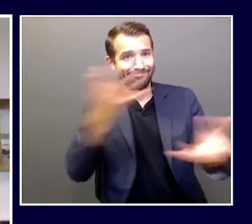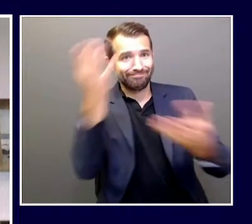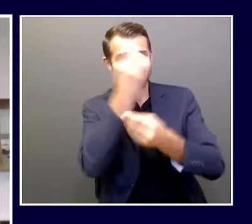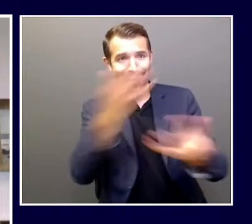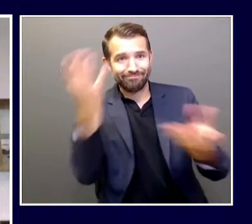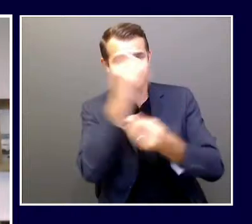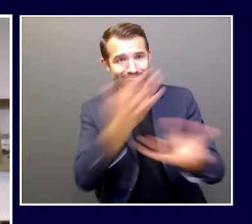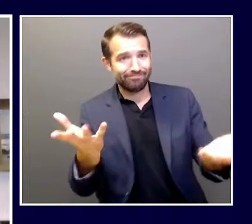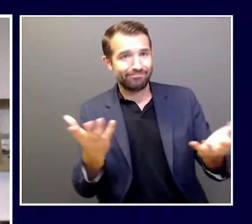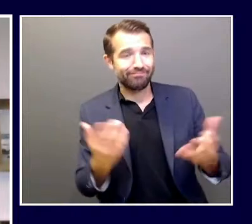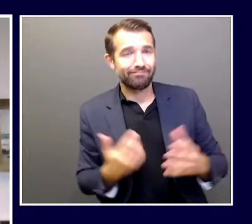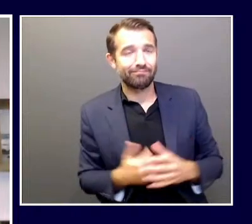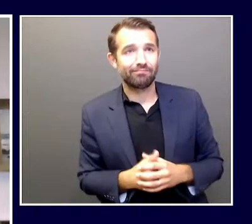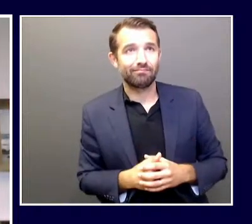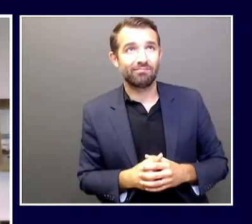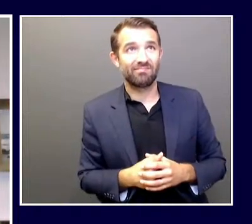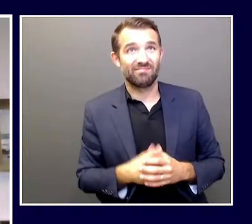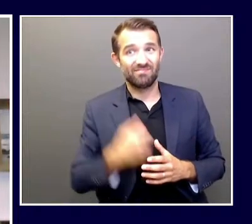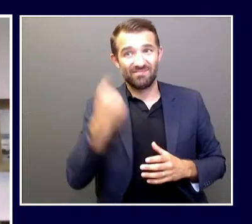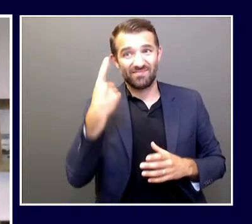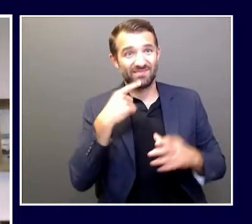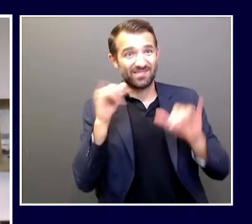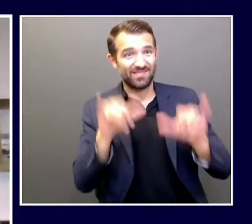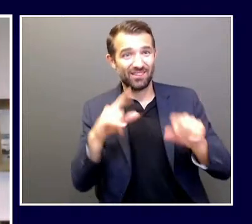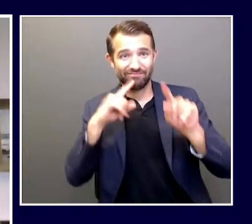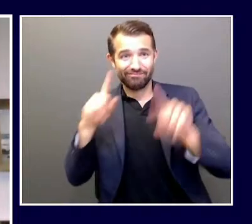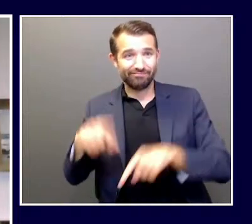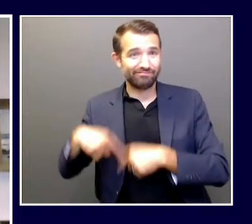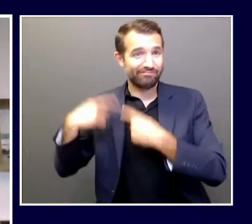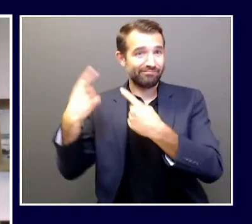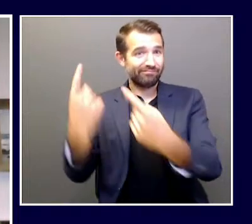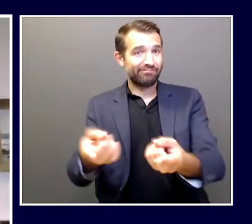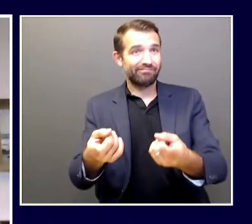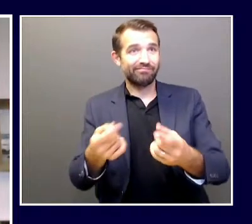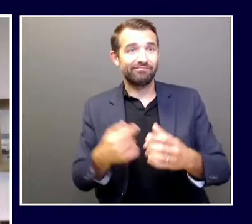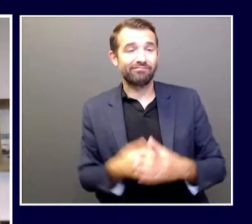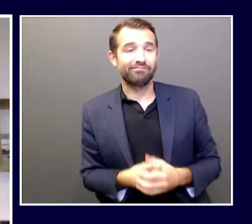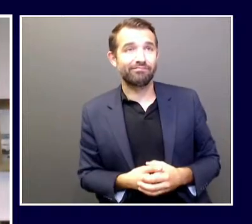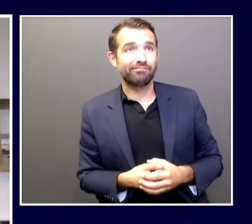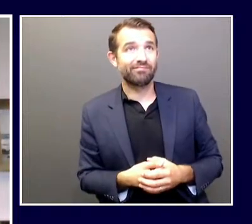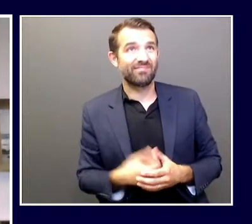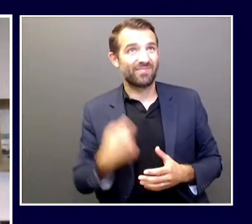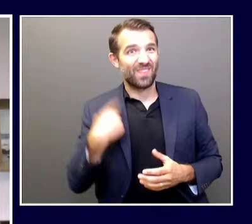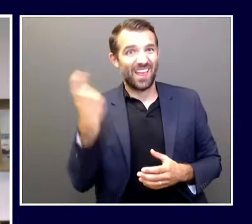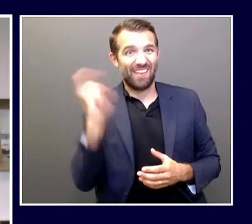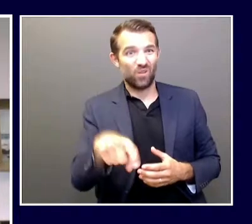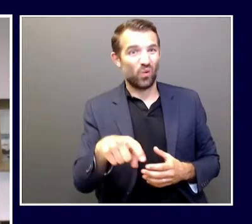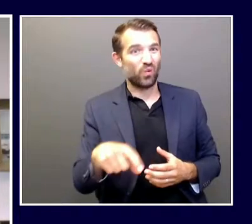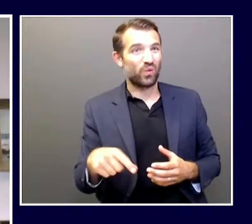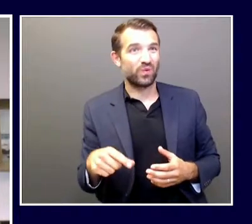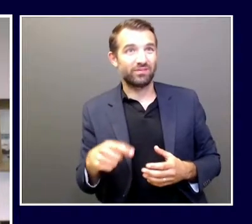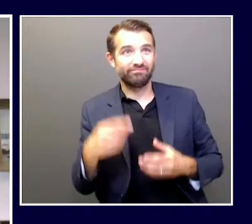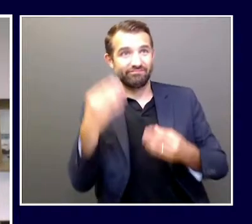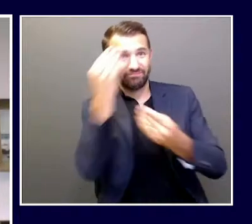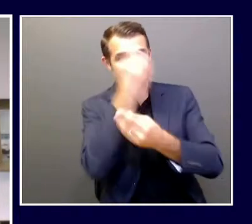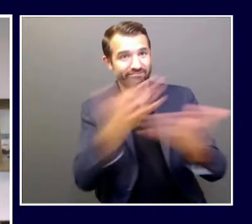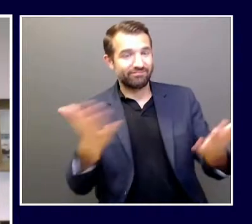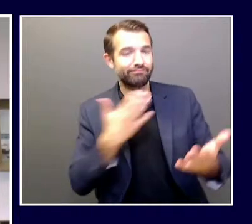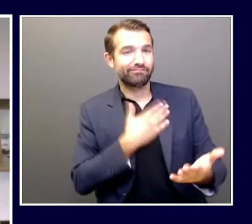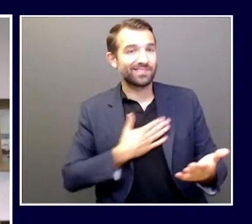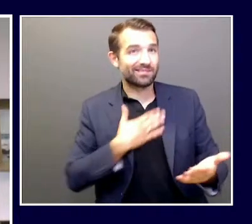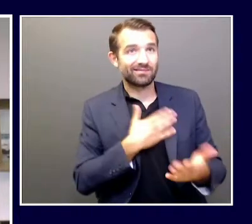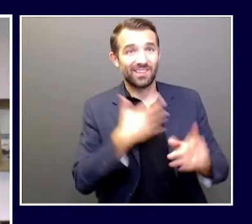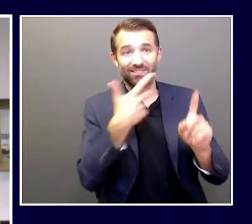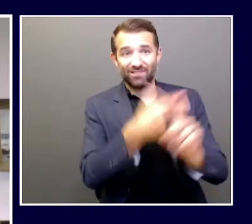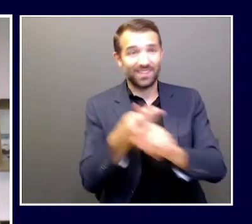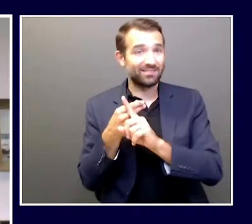didn't at least once ask everyone who hasn't been vaccinated to go out there and get vaccinated. There are opportunities to get vaccinated